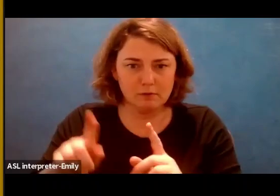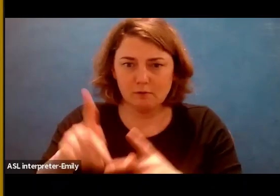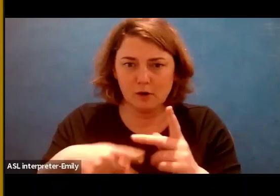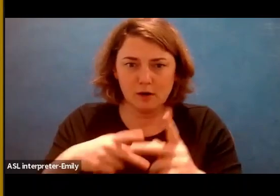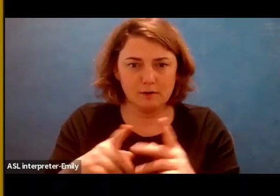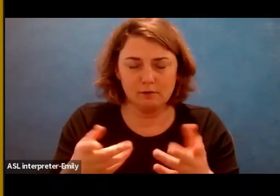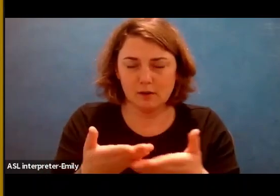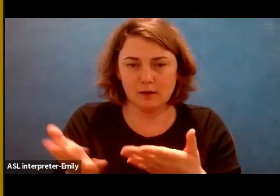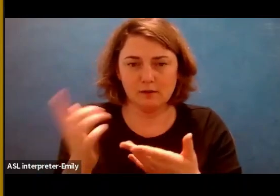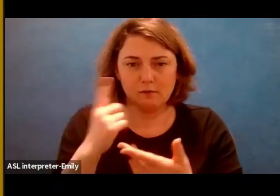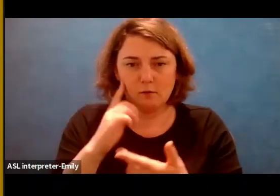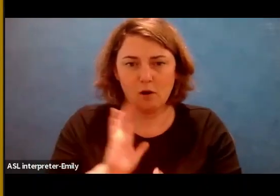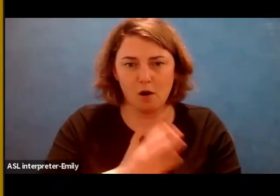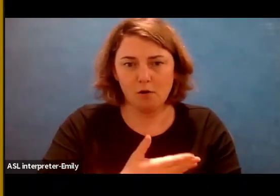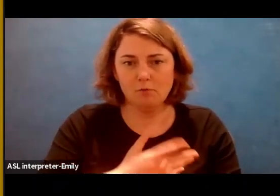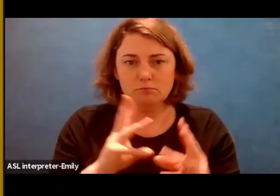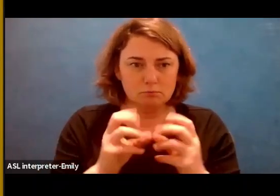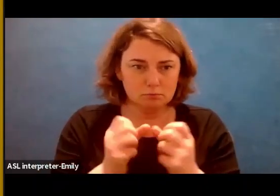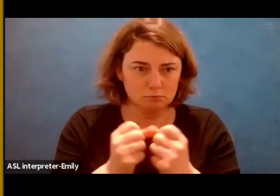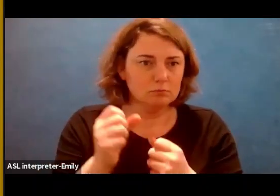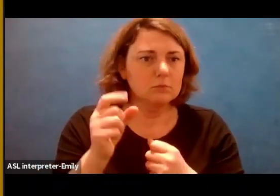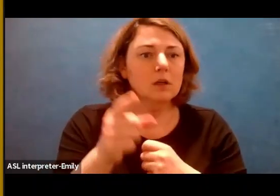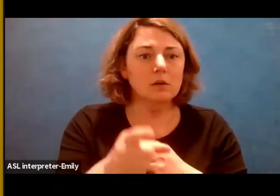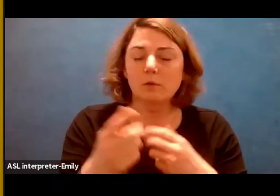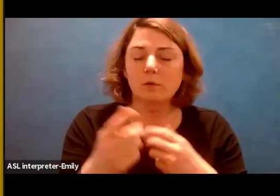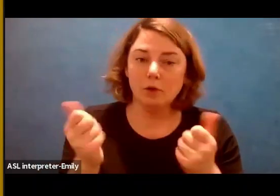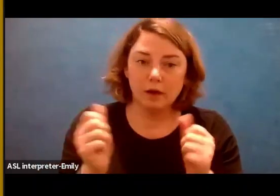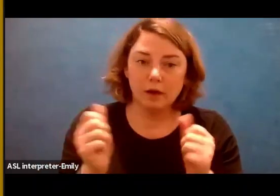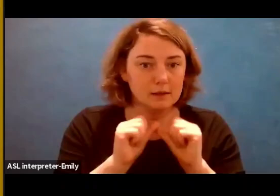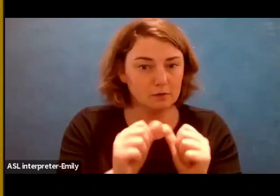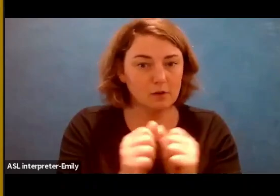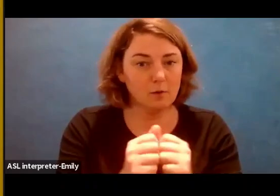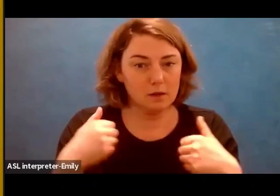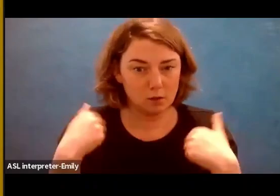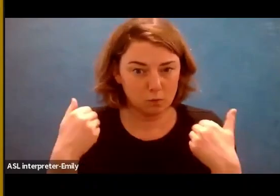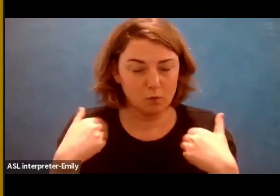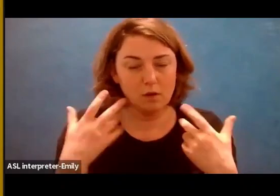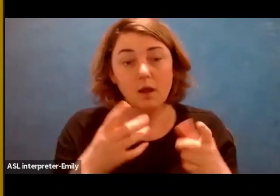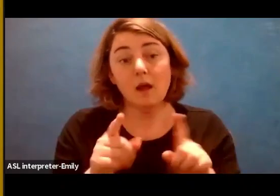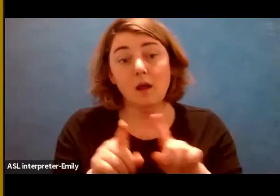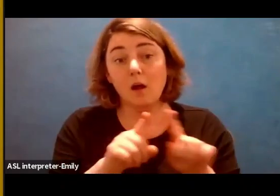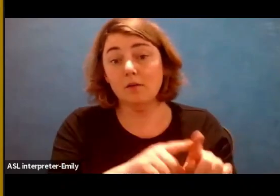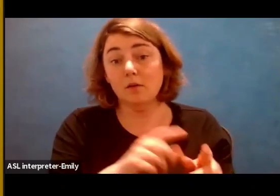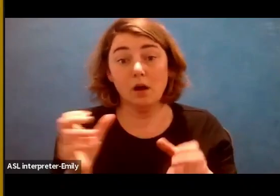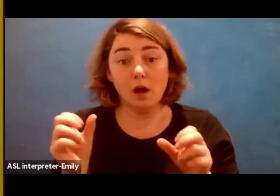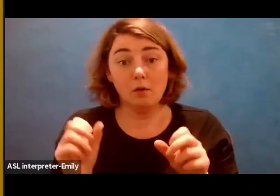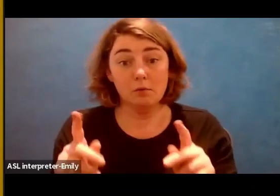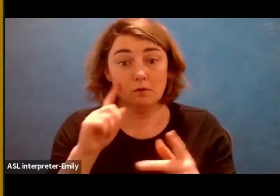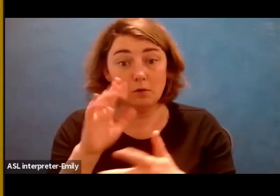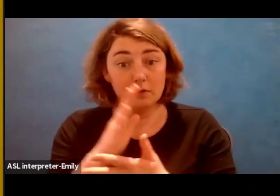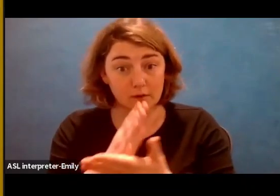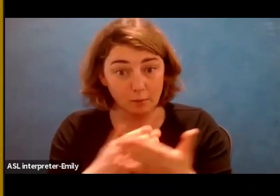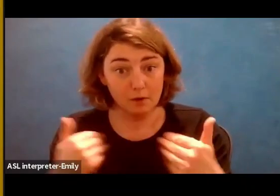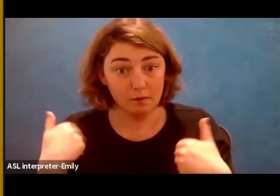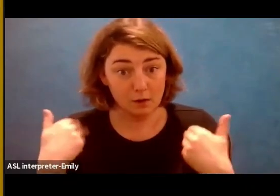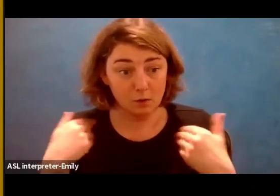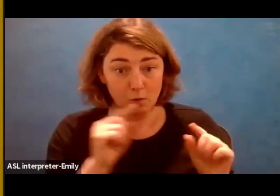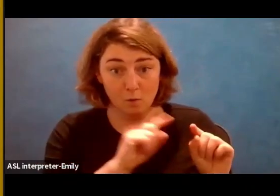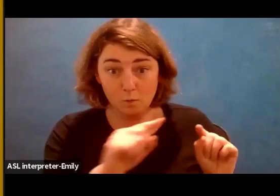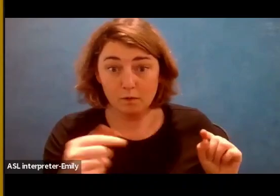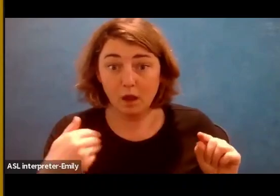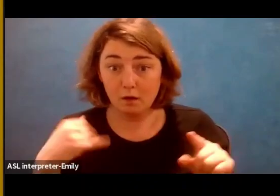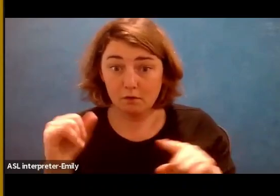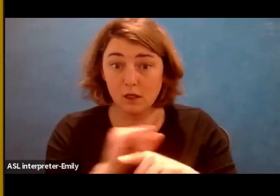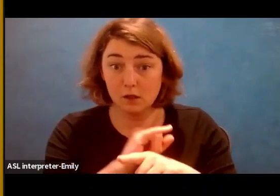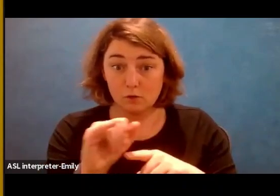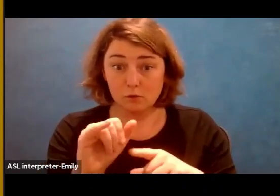to continue those collaborations for youth. And then also those would be opportunities for some of those youth, of course, to have